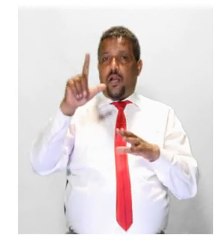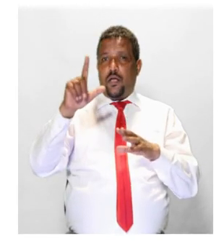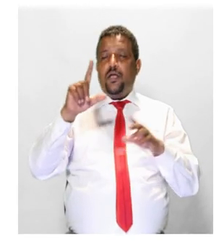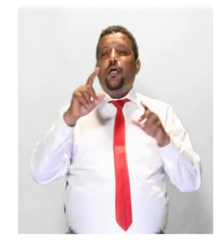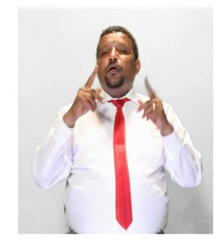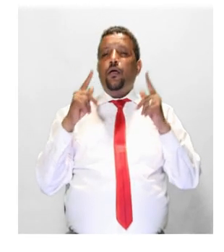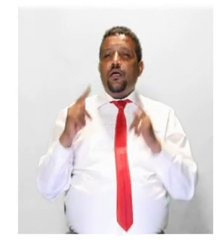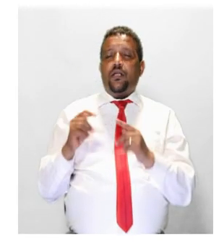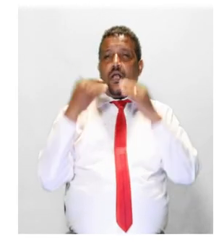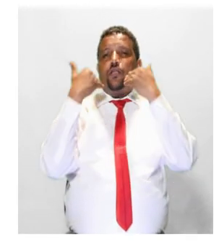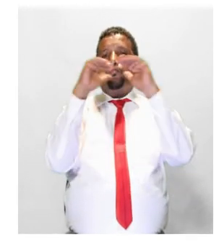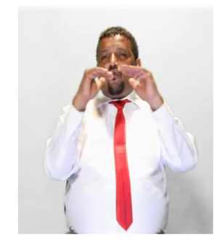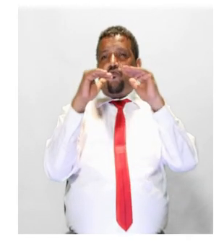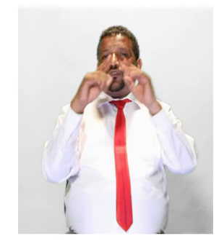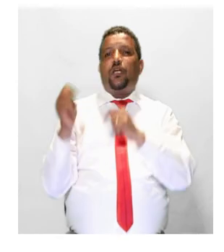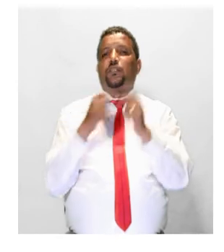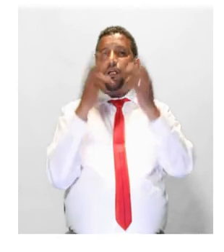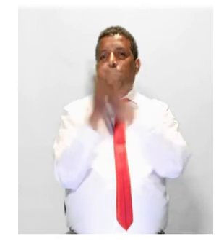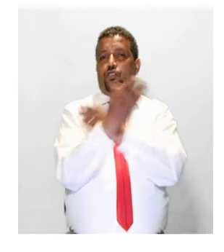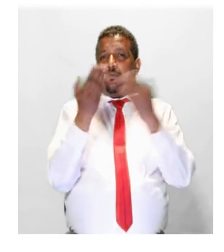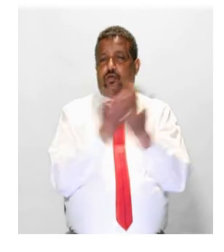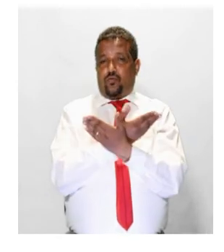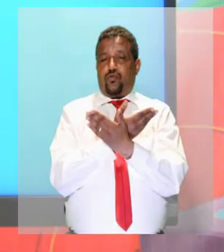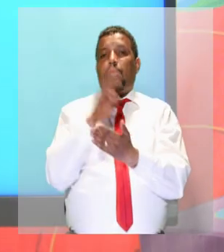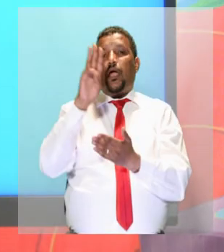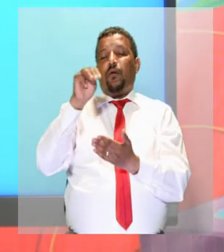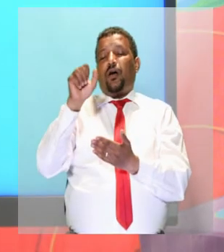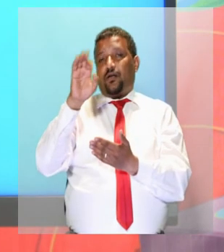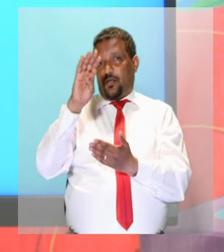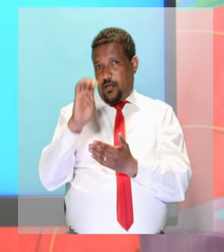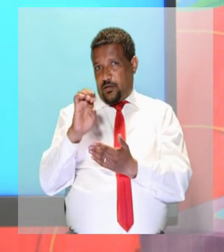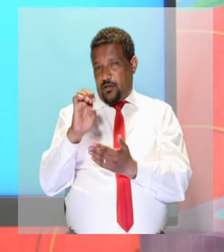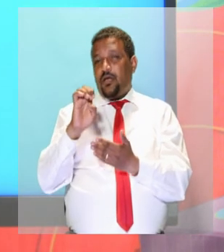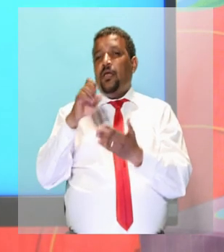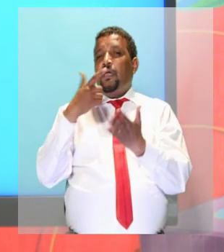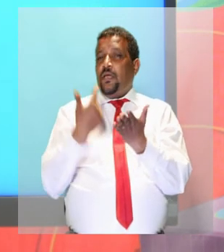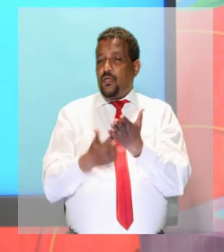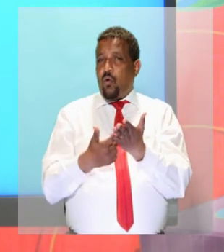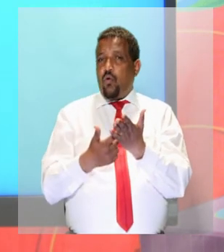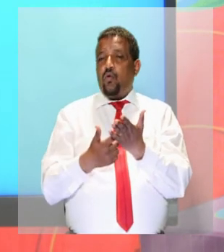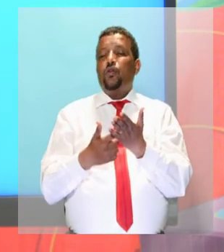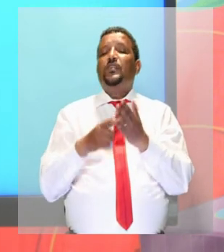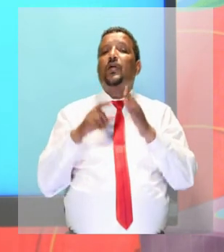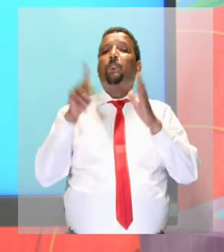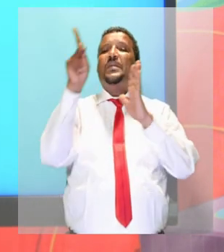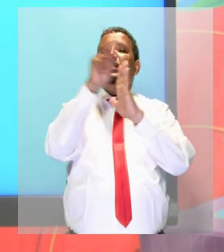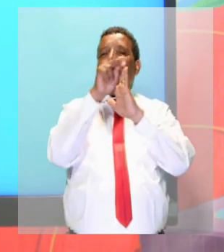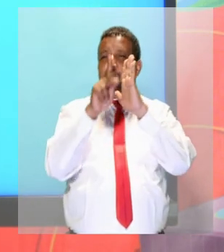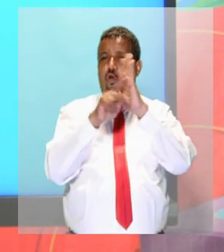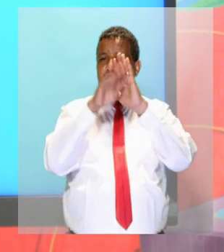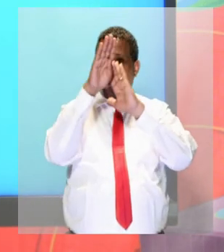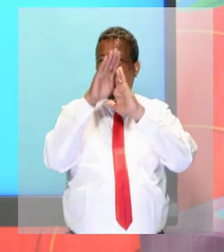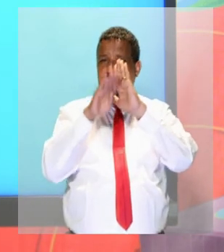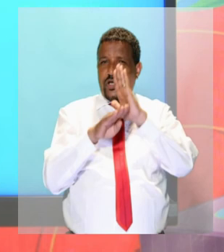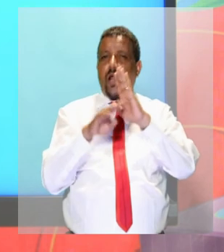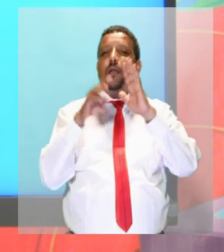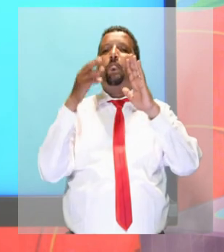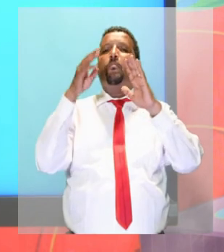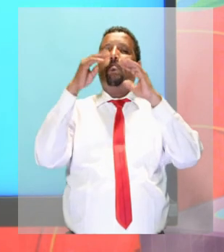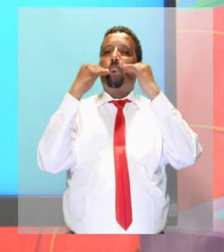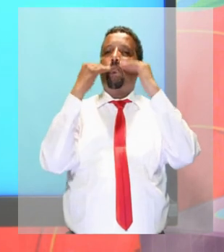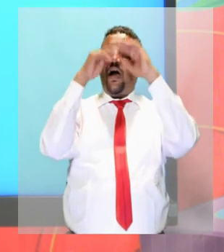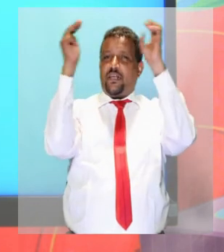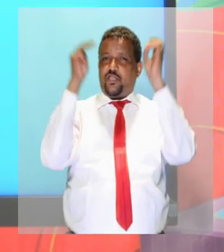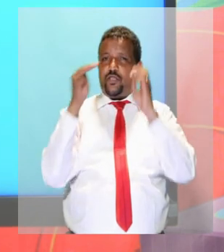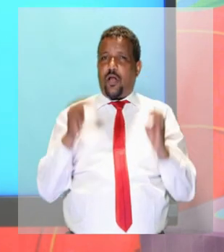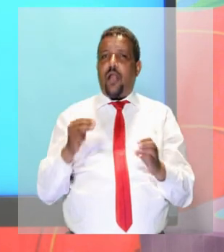substitution, MRTS, is the slope of isoquantus. So, let's see the principle of diminishing marginal rate of substitution.